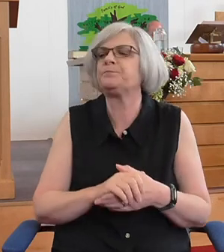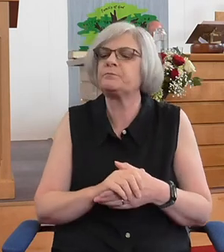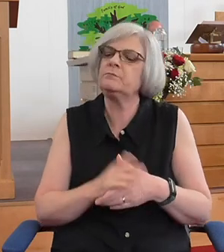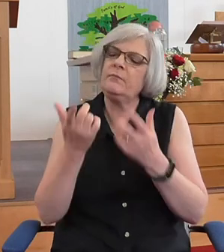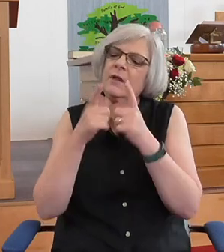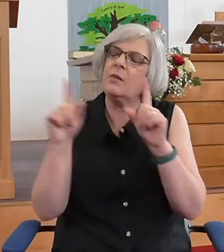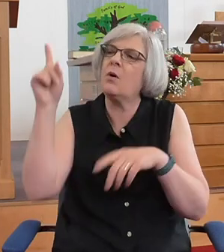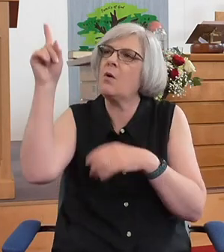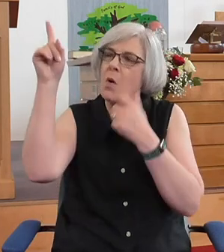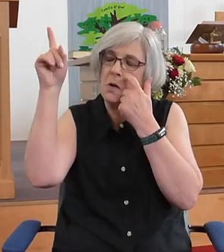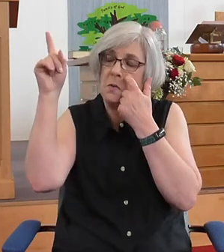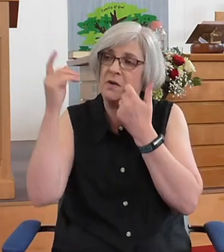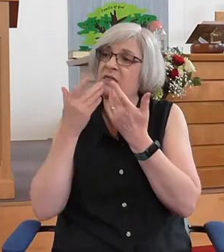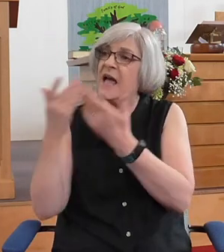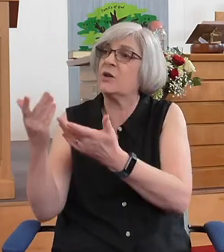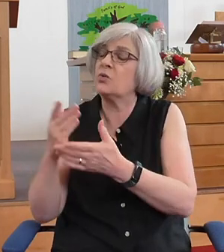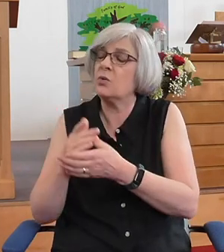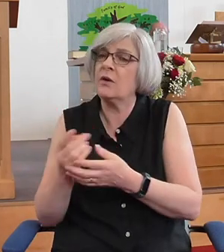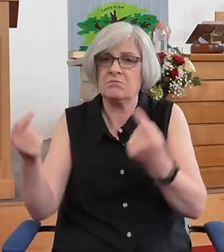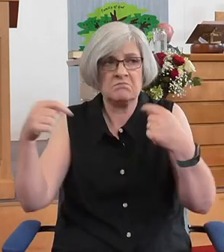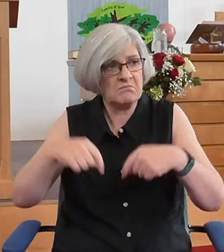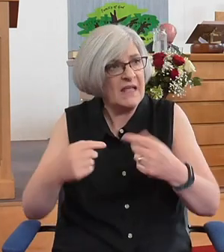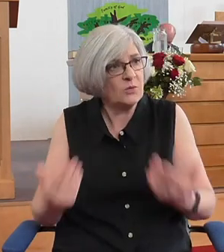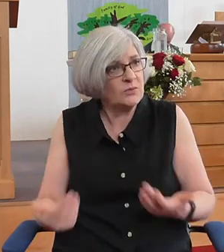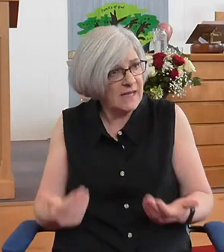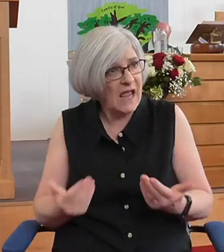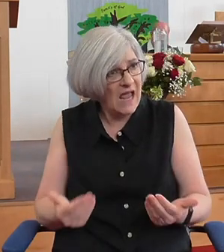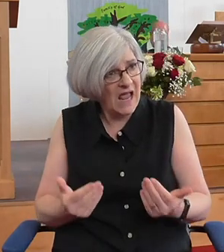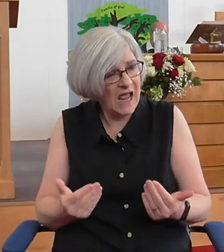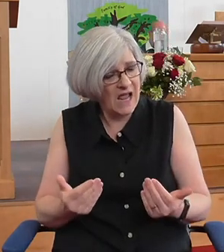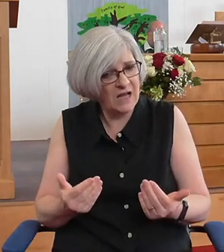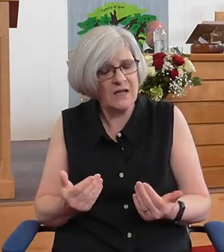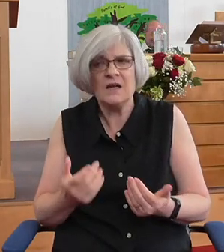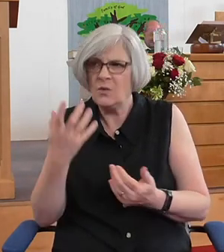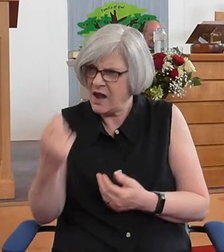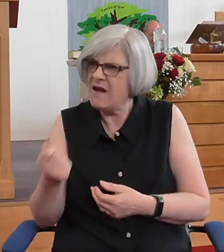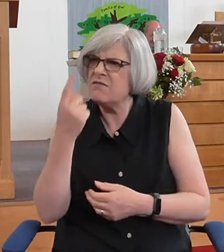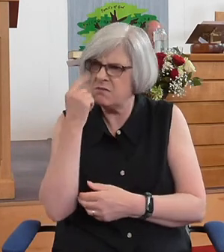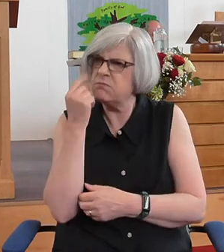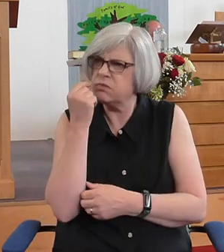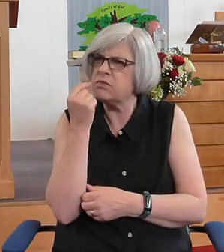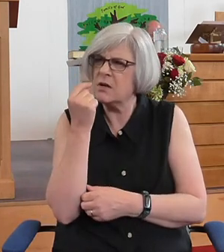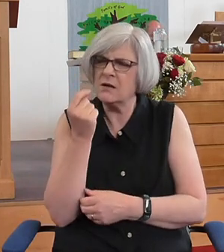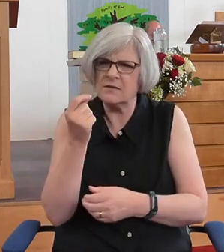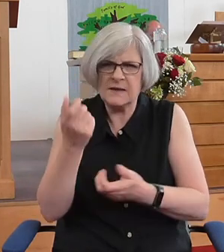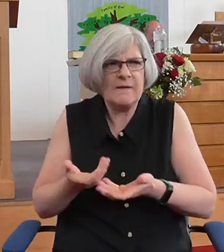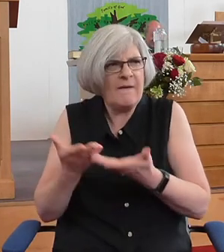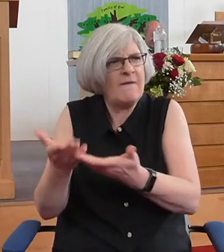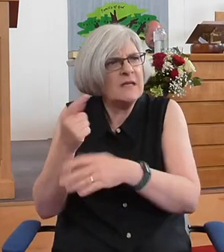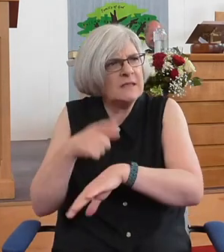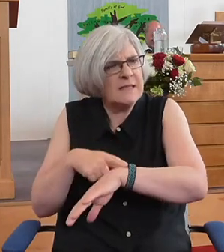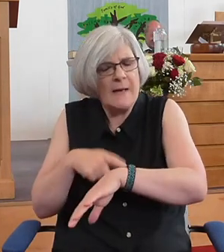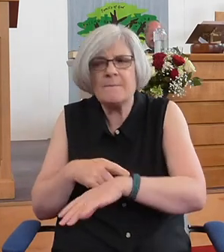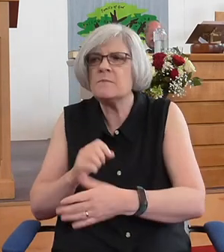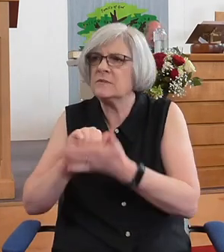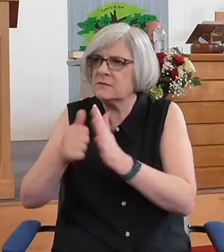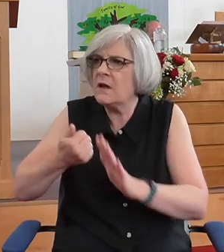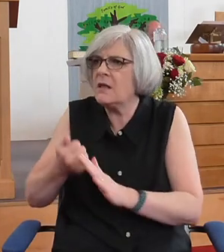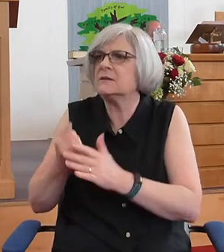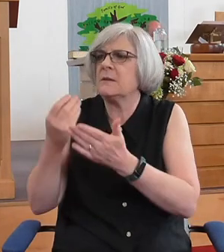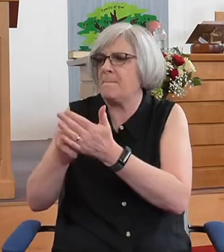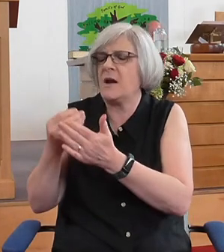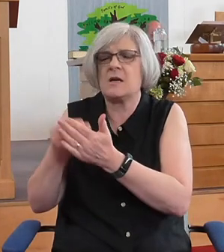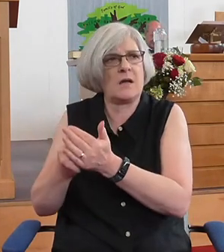Lord God, we thank you that we can come here today and we have the ability to give our time, talents, and our